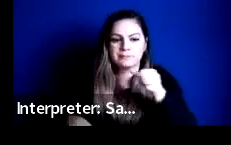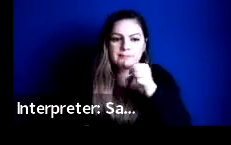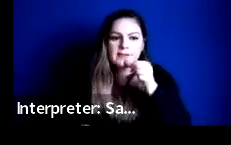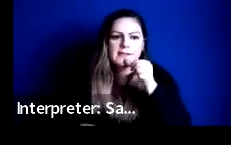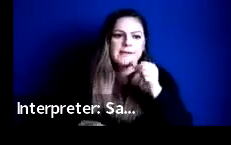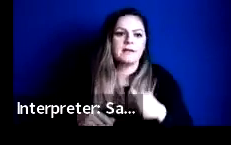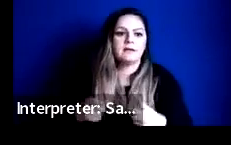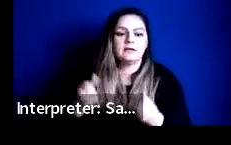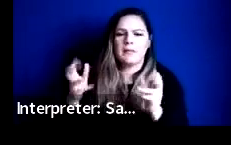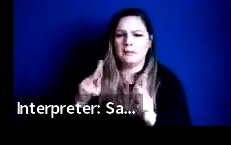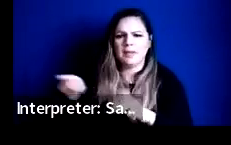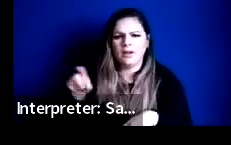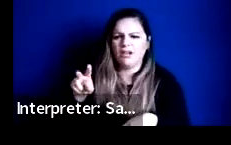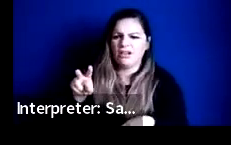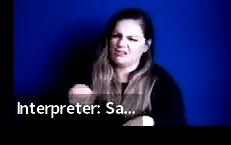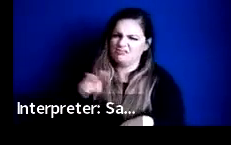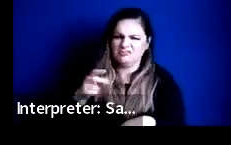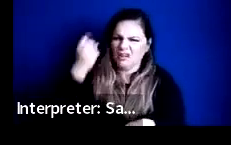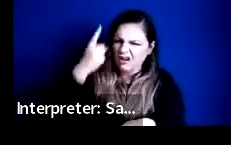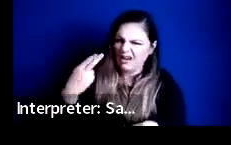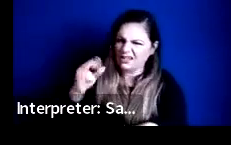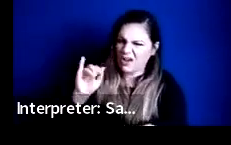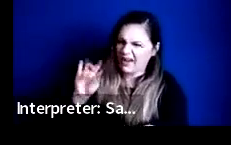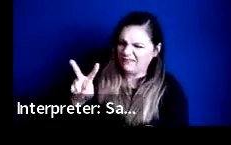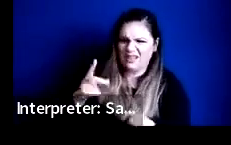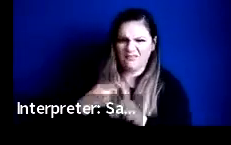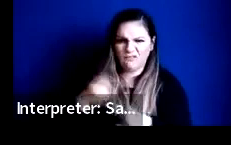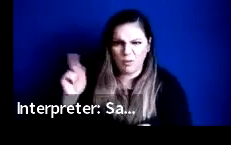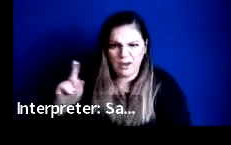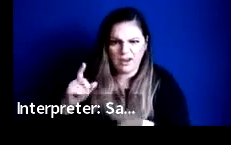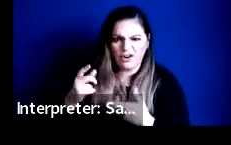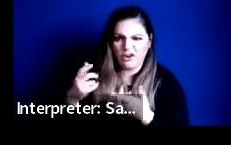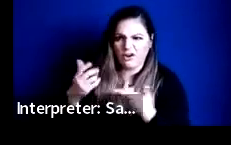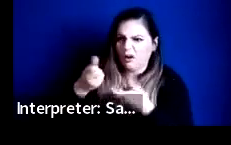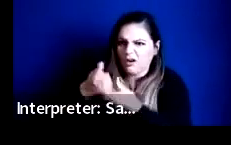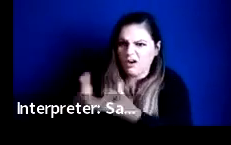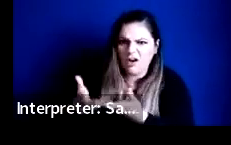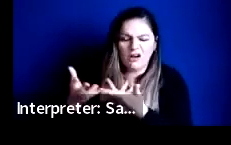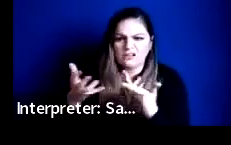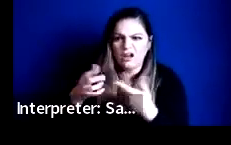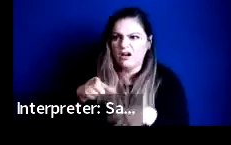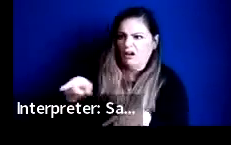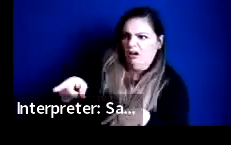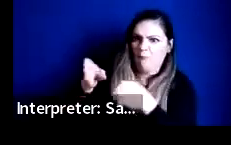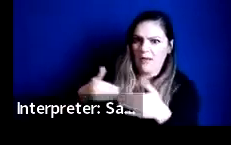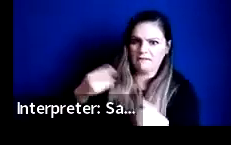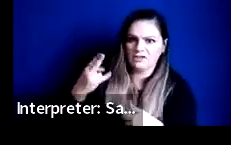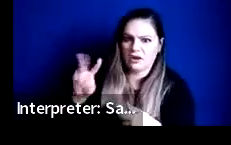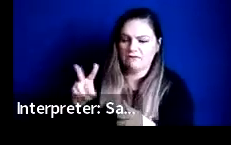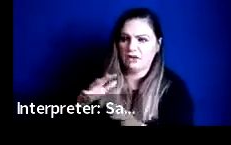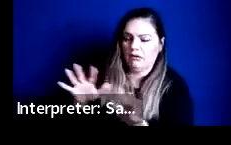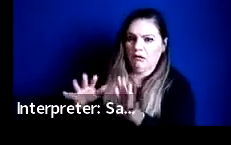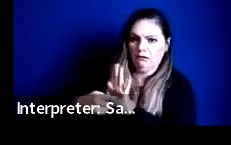where it came from. And we're starting to stigmatize certain types of people. We're stigmatizing certain types of